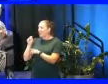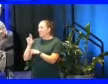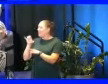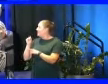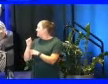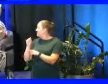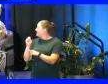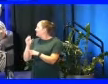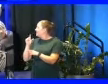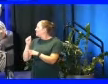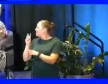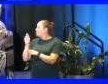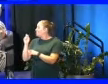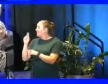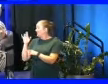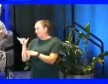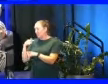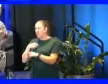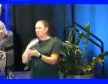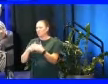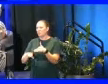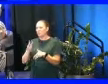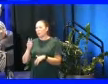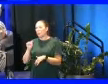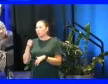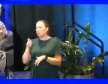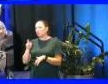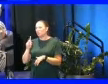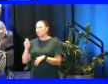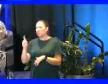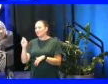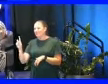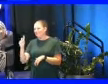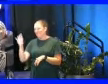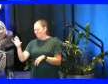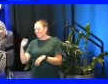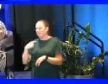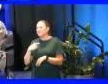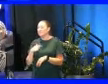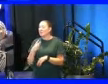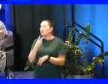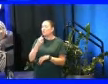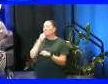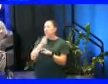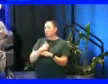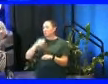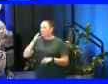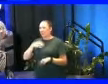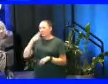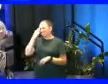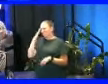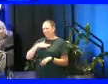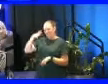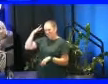Reed. I come from a strong line of women. My two sisters and my mother, I never really knew my dad. I knew